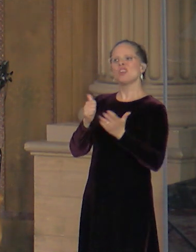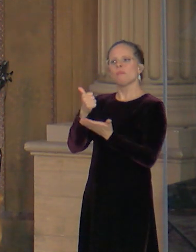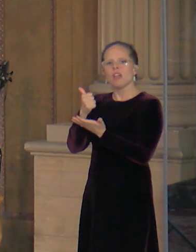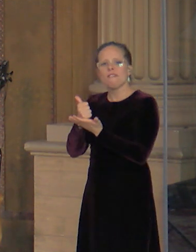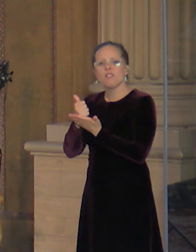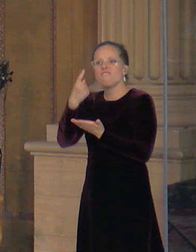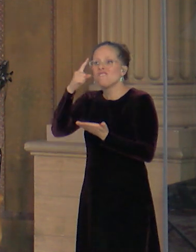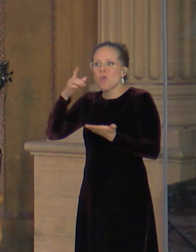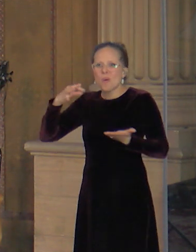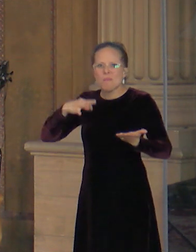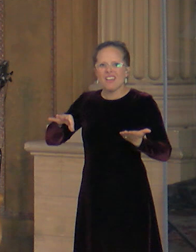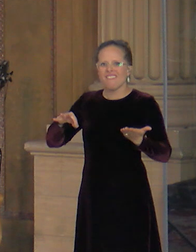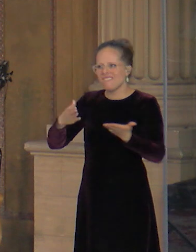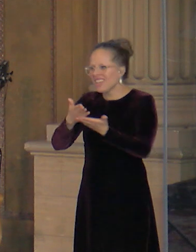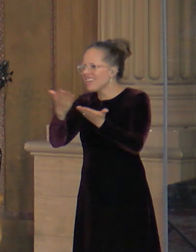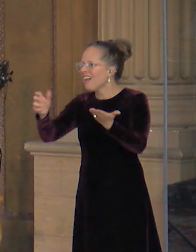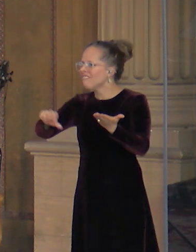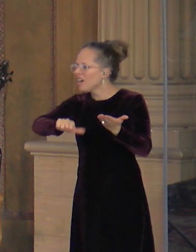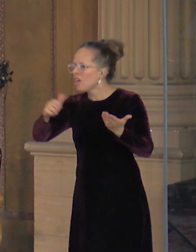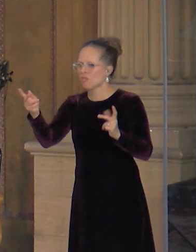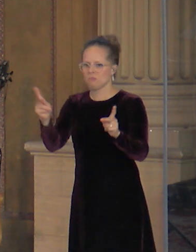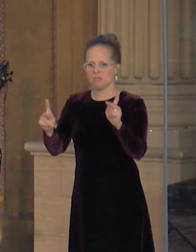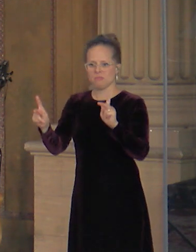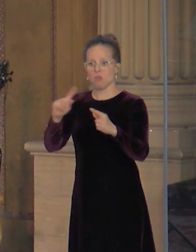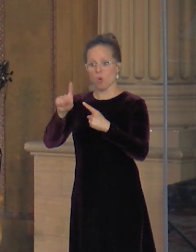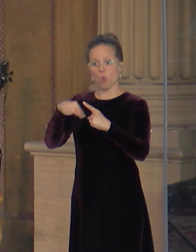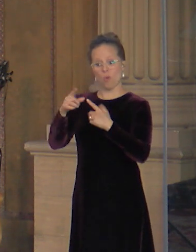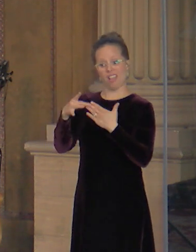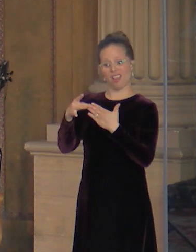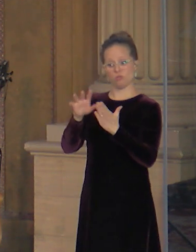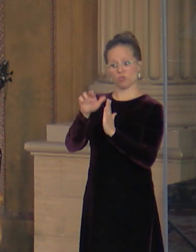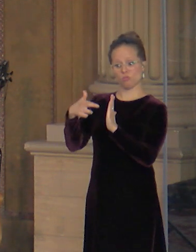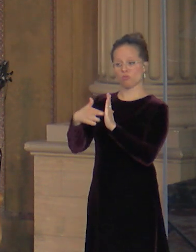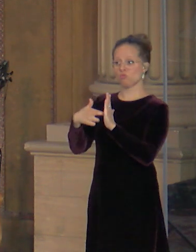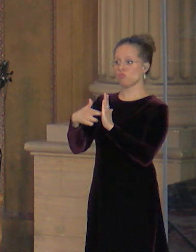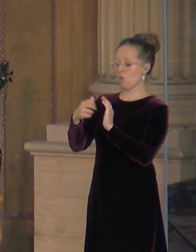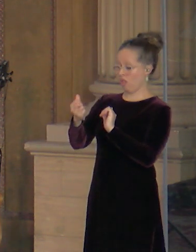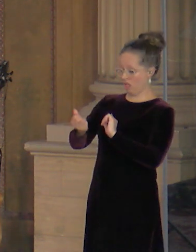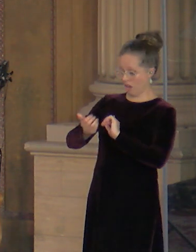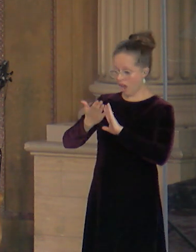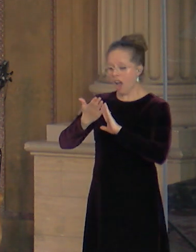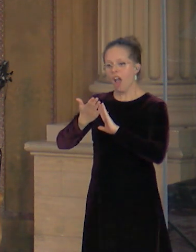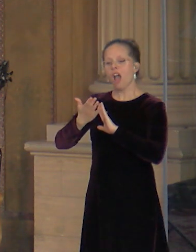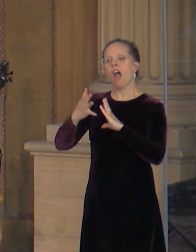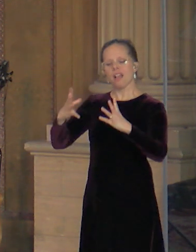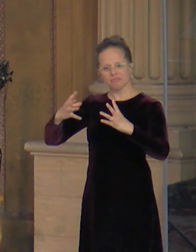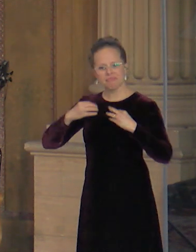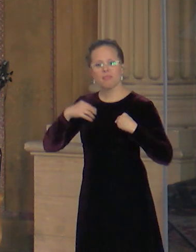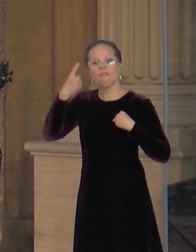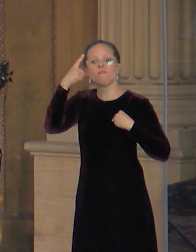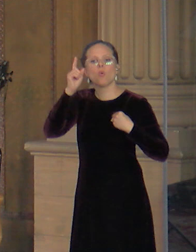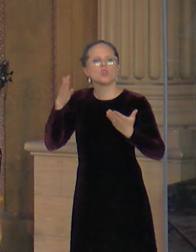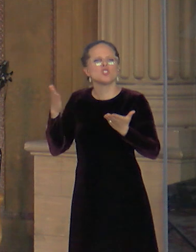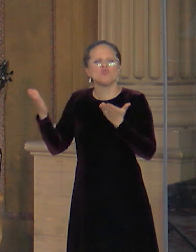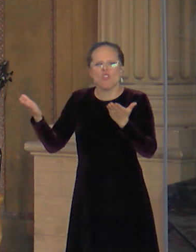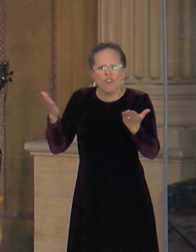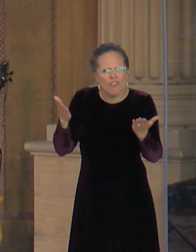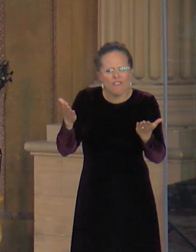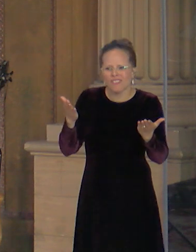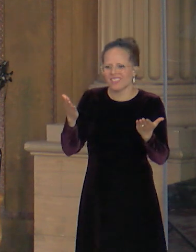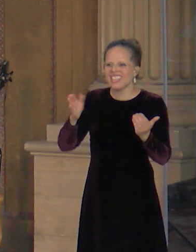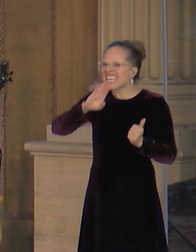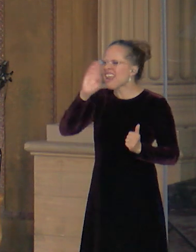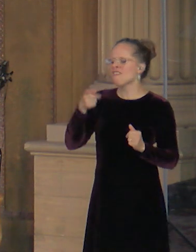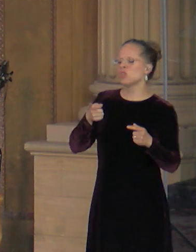the good of others when leadership roles come their way if they decide to take them they use them to serve others never to domineer never to treat